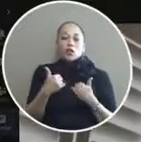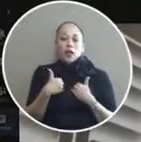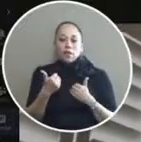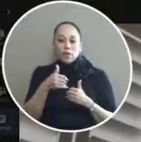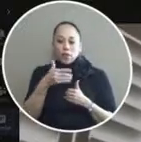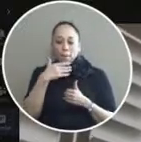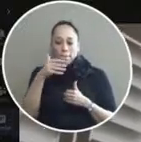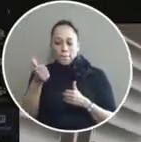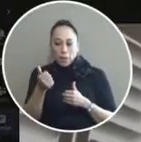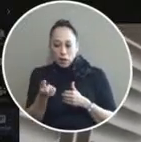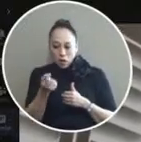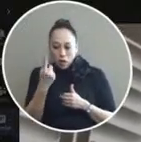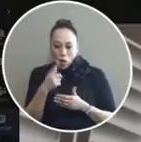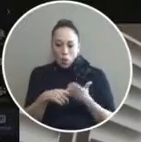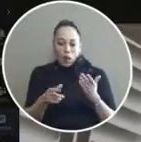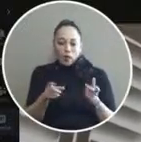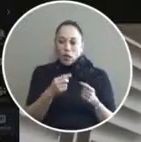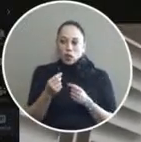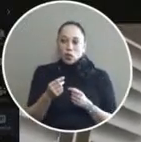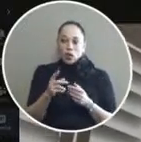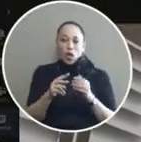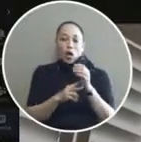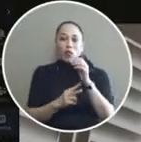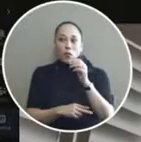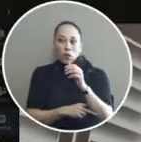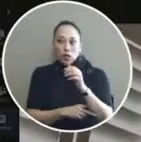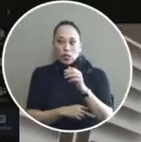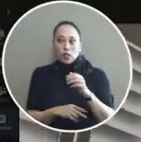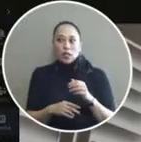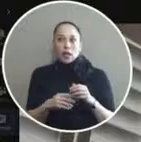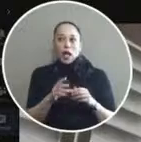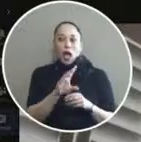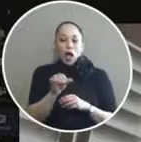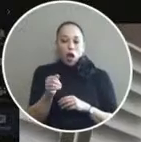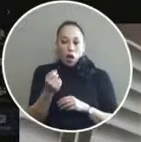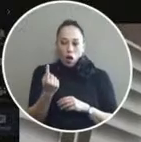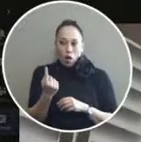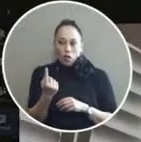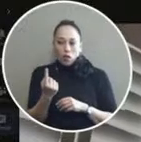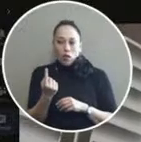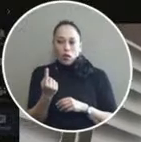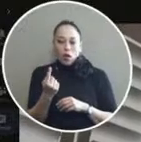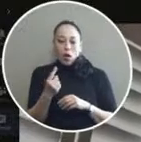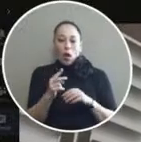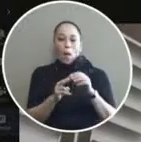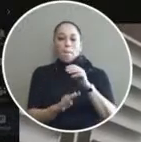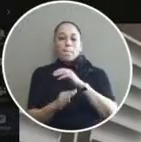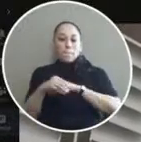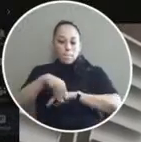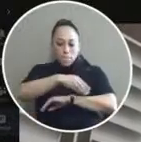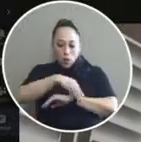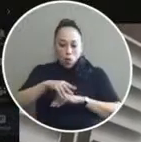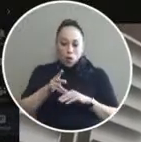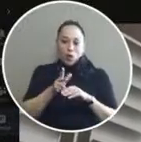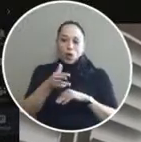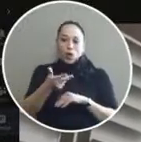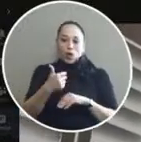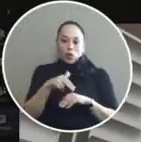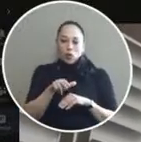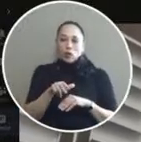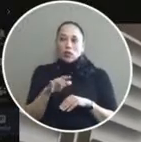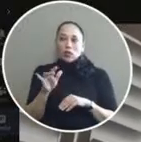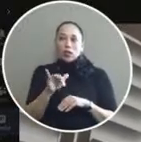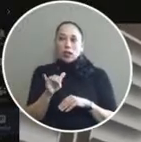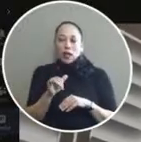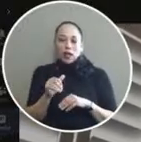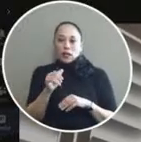story. What they're doing at the bridges, other border crossings, other bridges want to emulate.